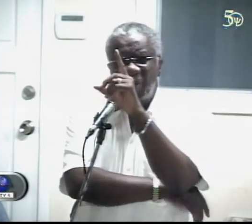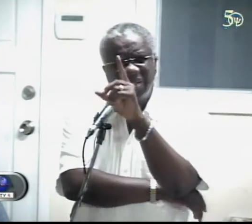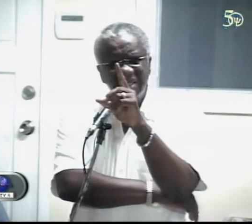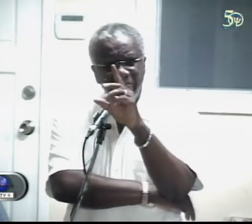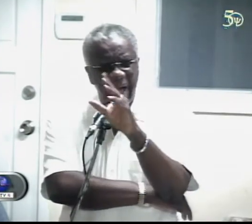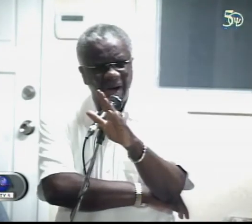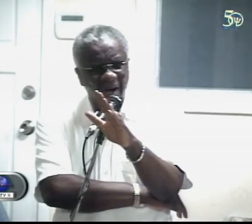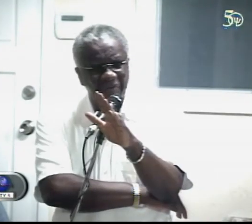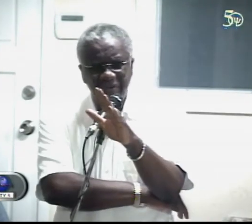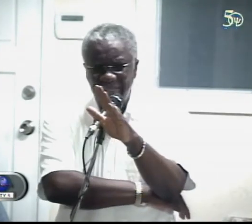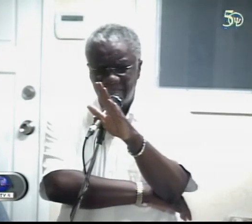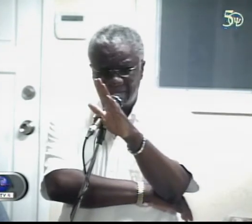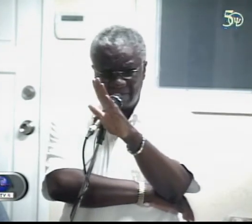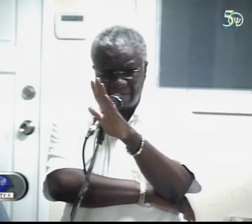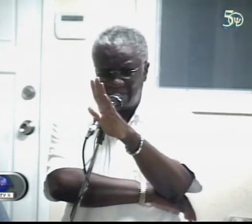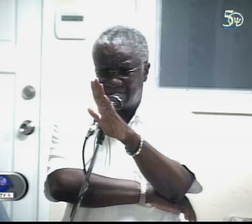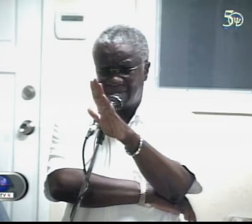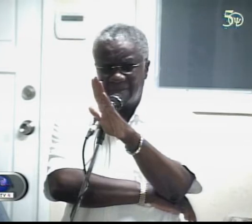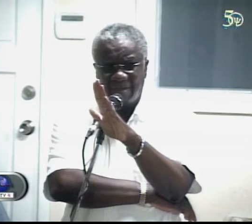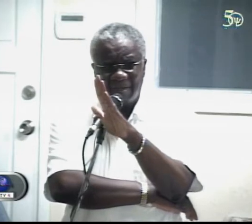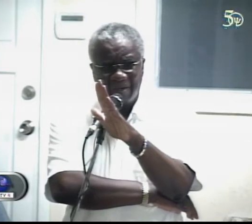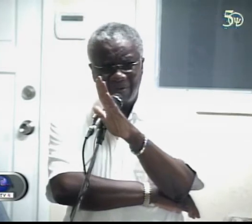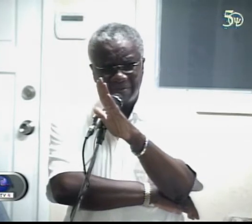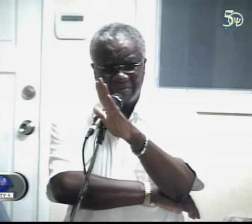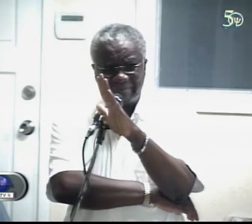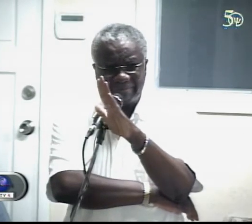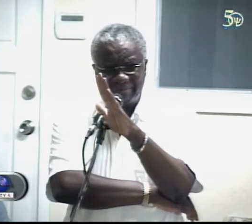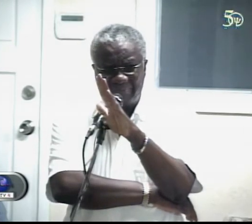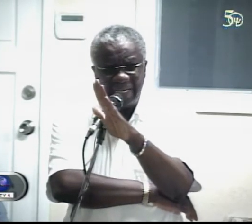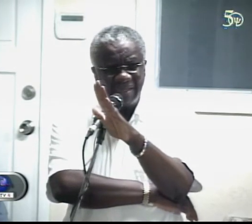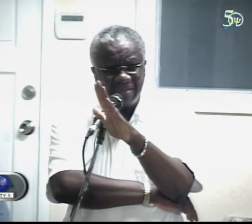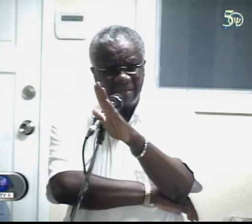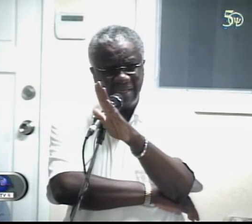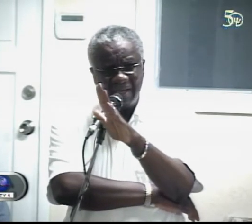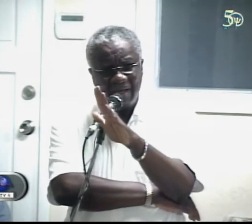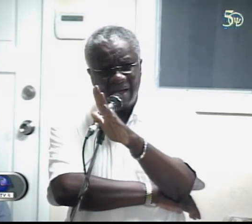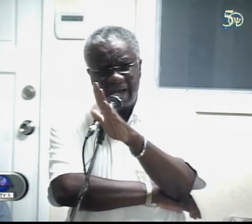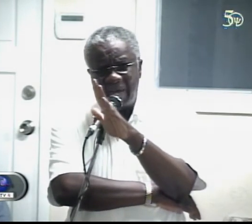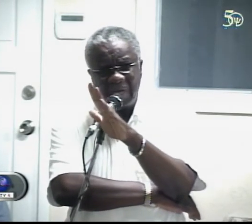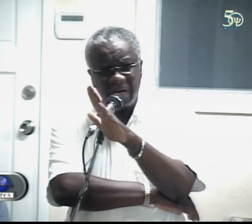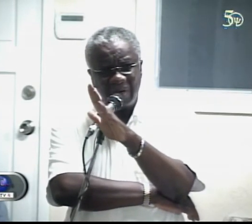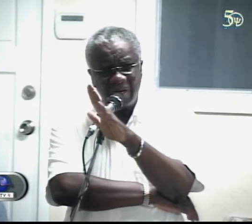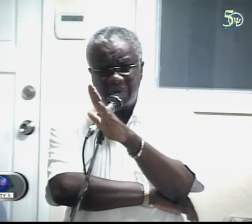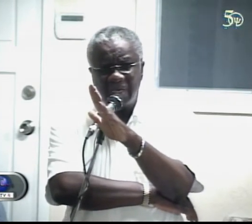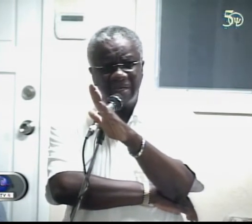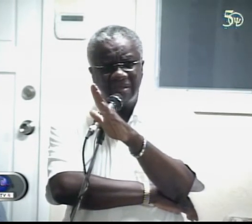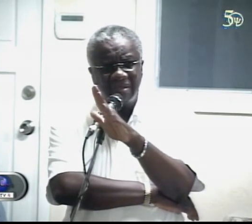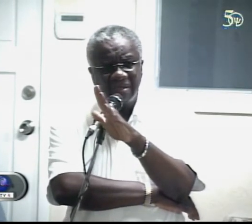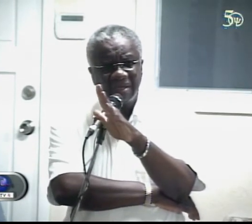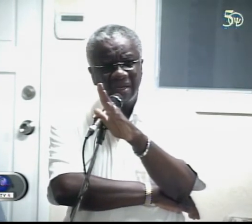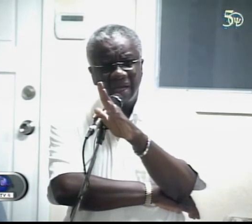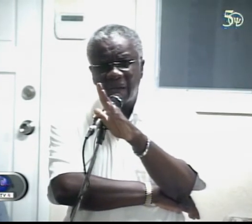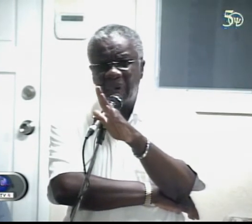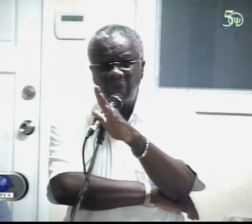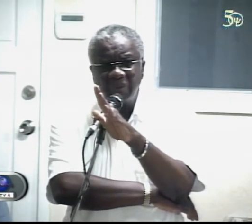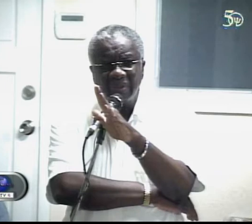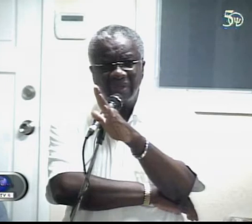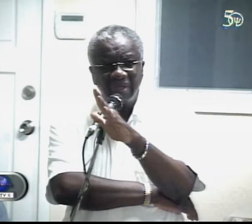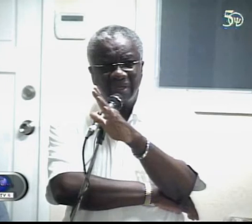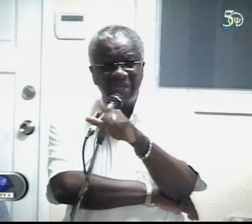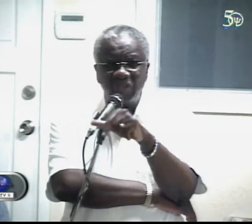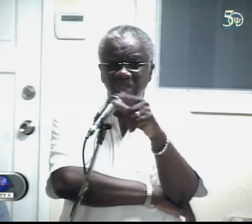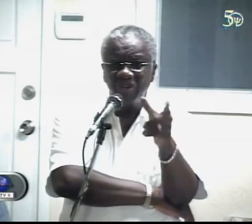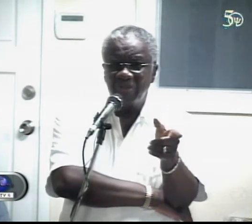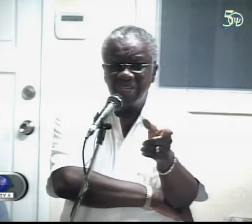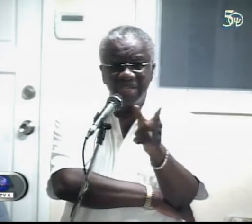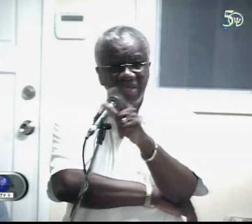So I want us to back off of this tendency I'm hearing nowadays about